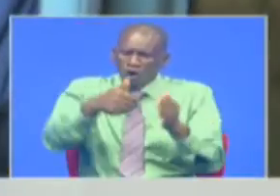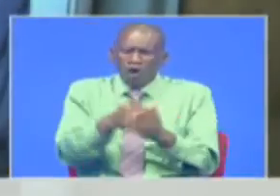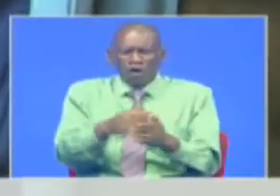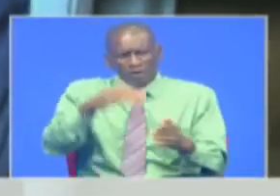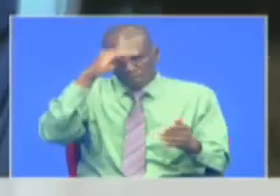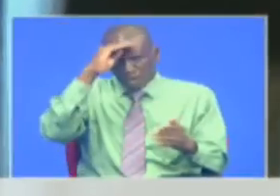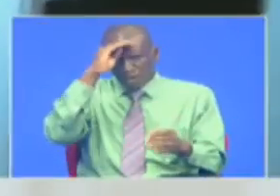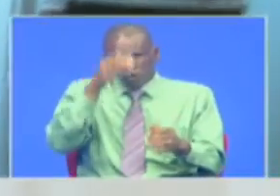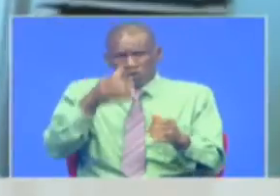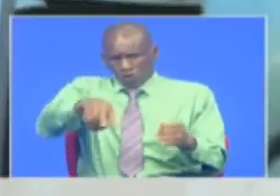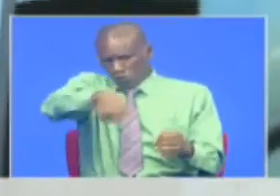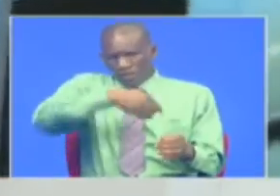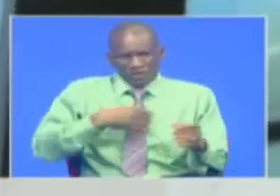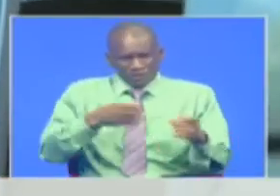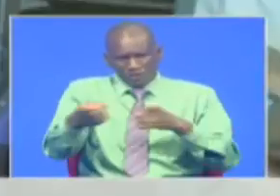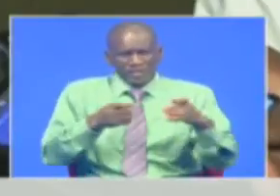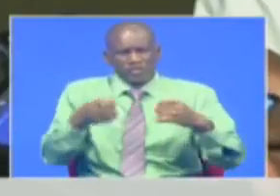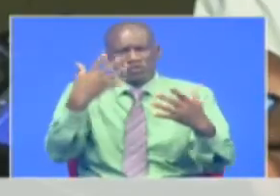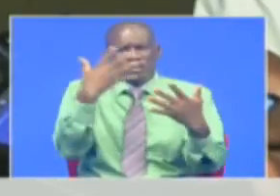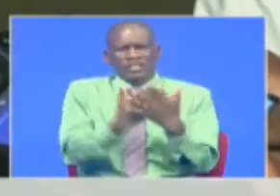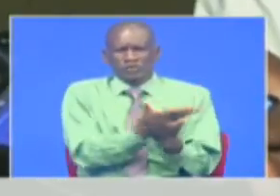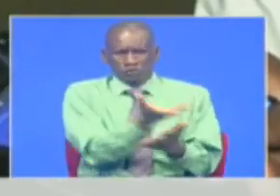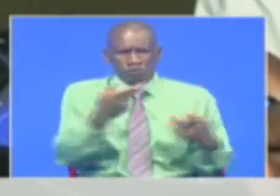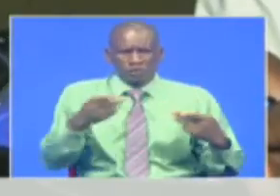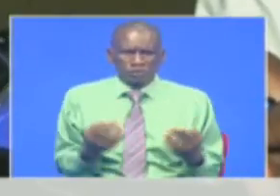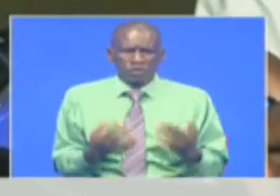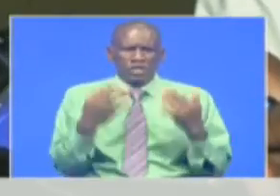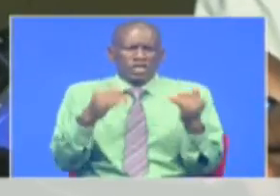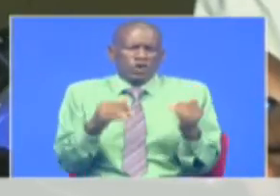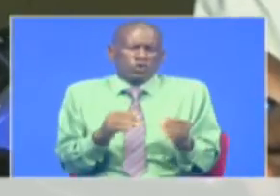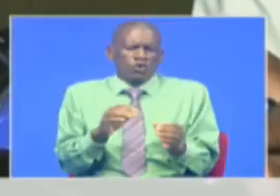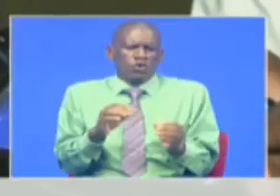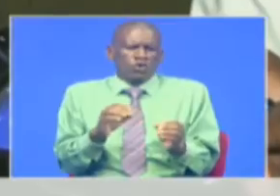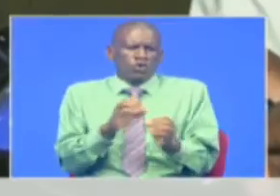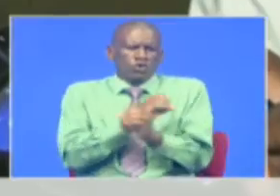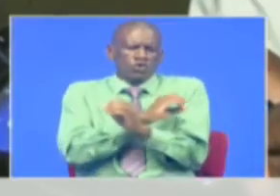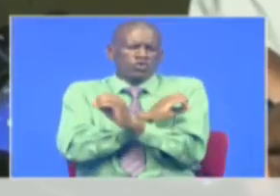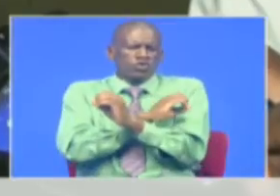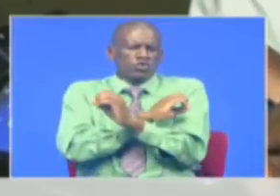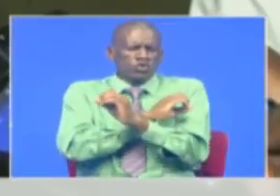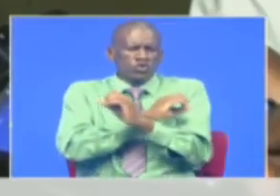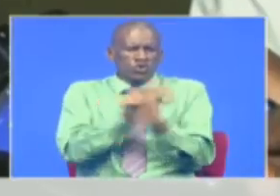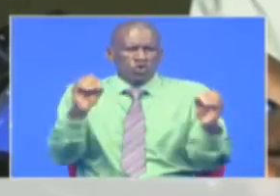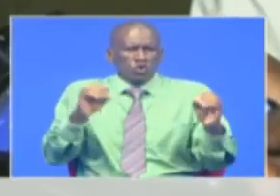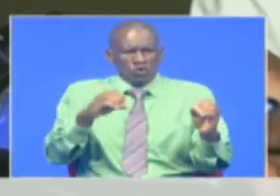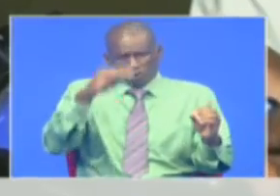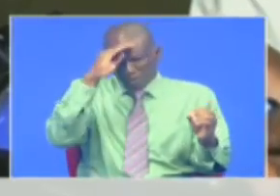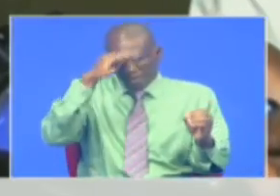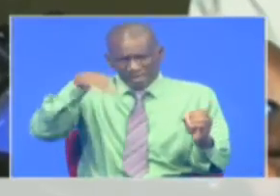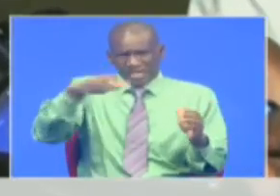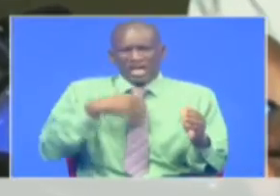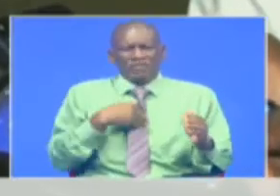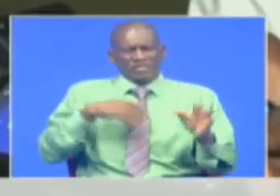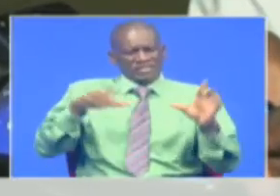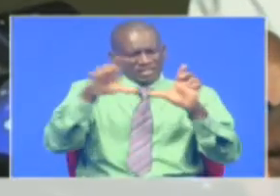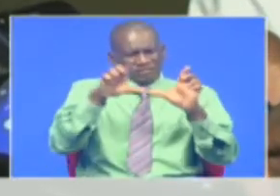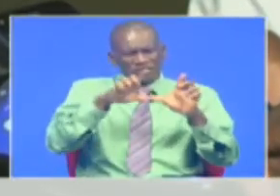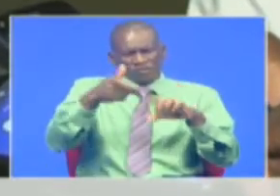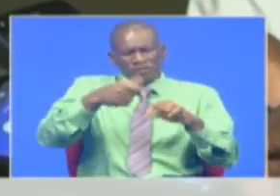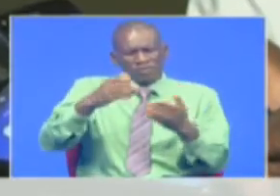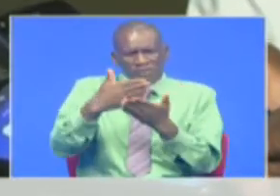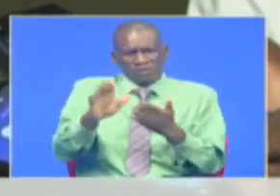managed to get these people from, virtually none has the compliance certificates from our department for the